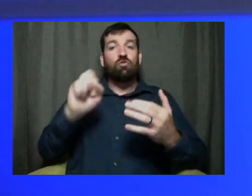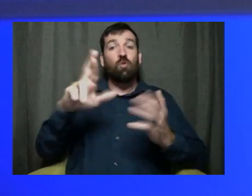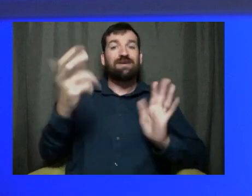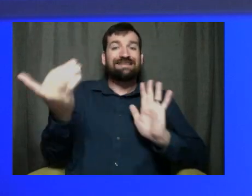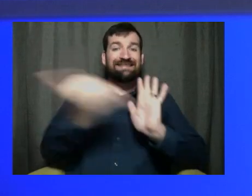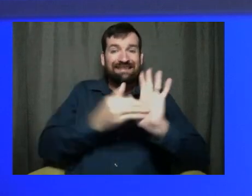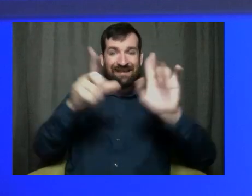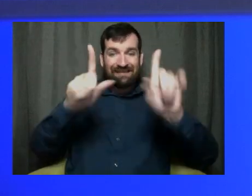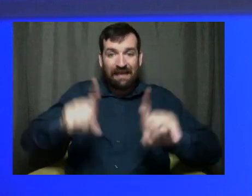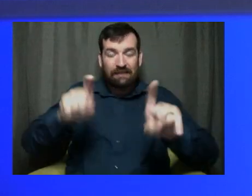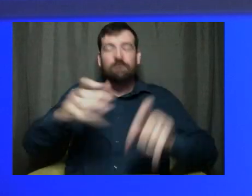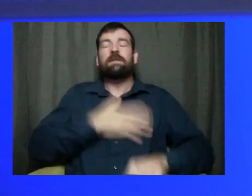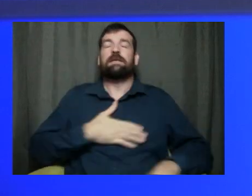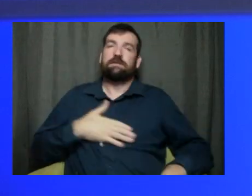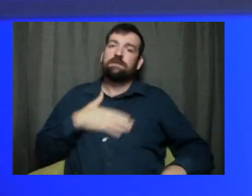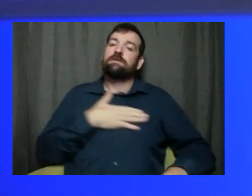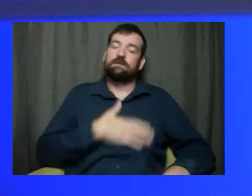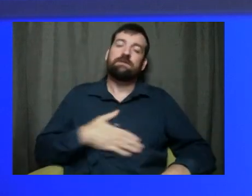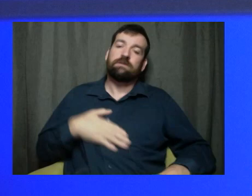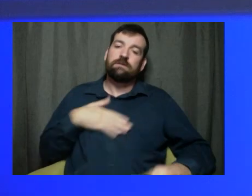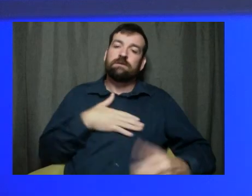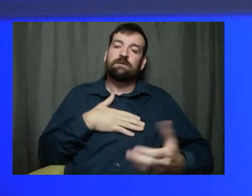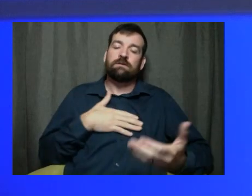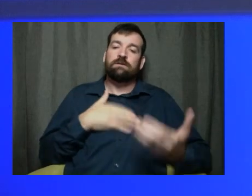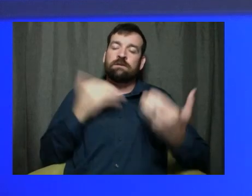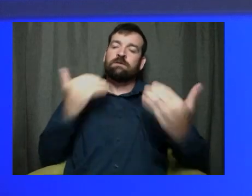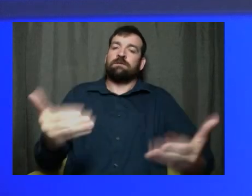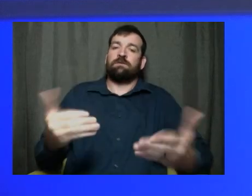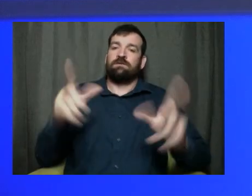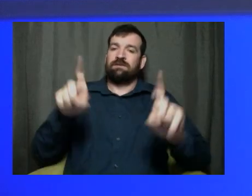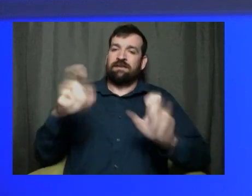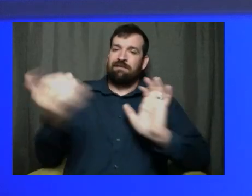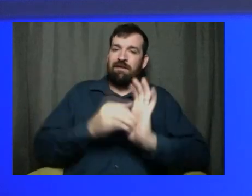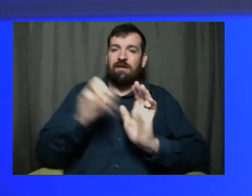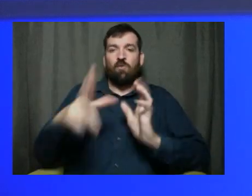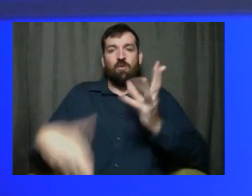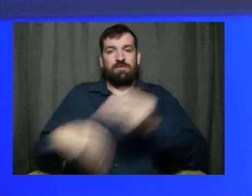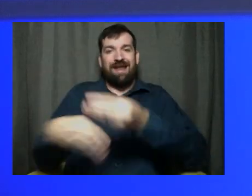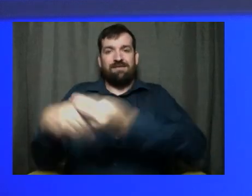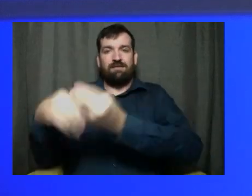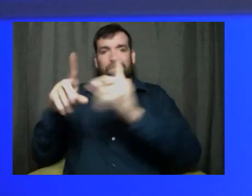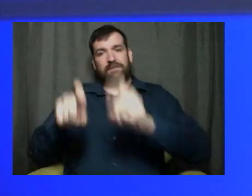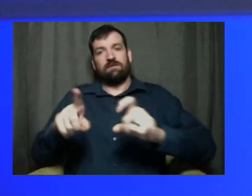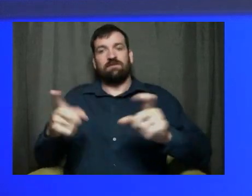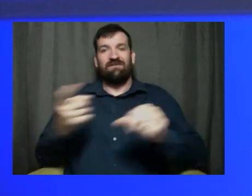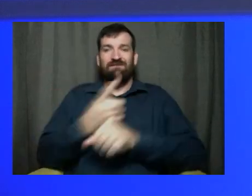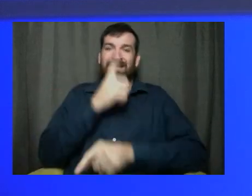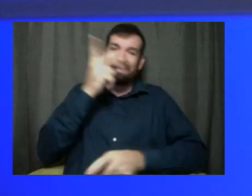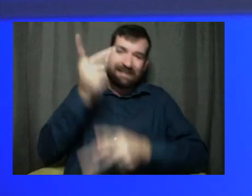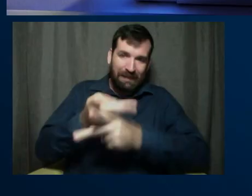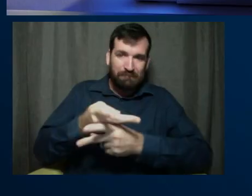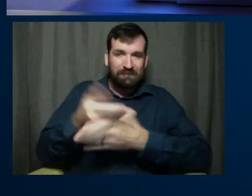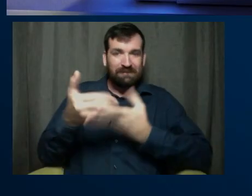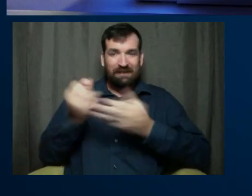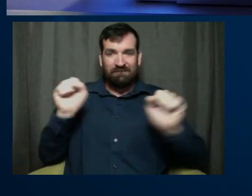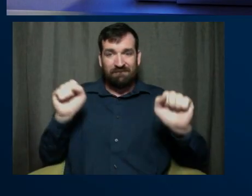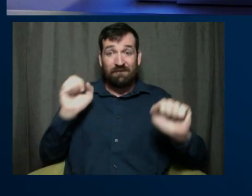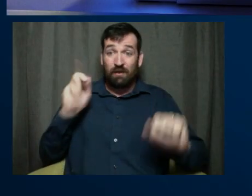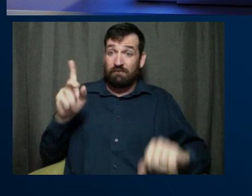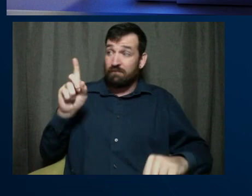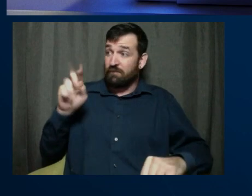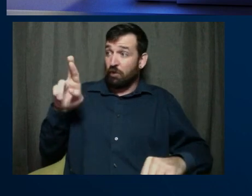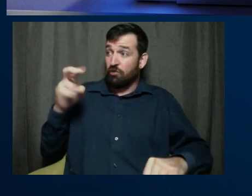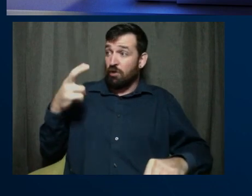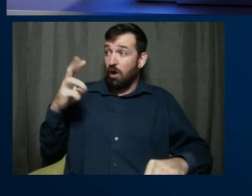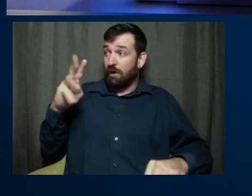please get the recommended repeat screen or additional testing done to help keep your baby as safe as possible. Dr. Hawkinson, send us into